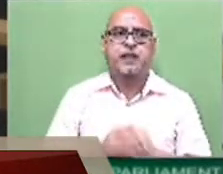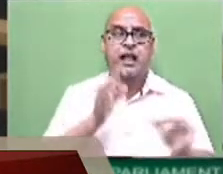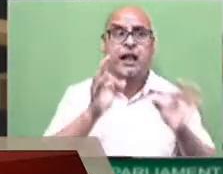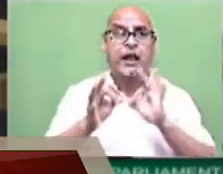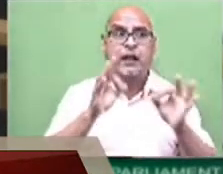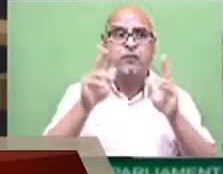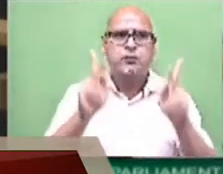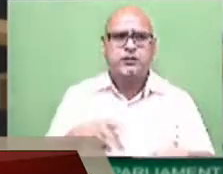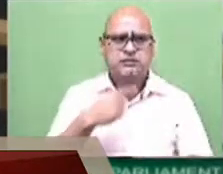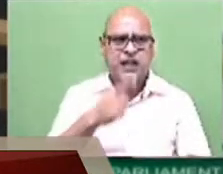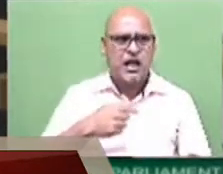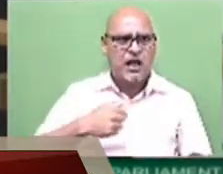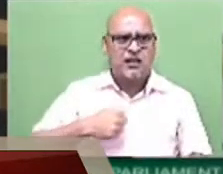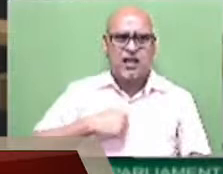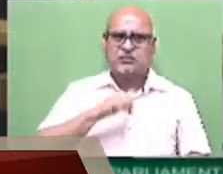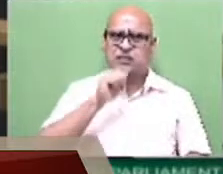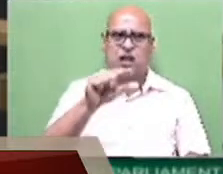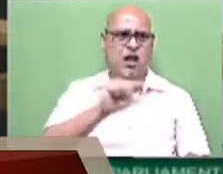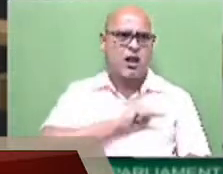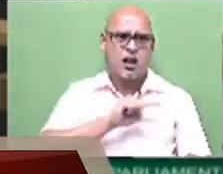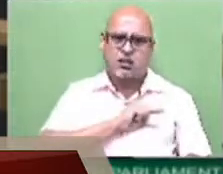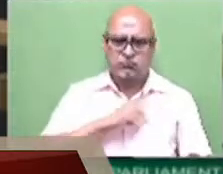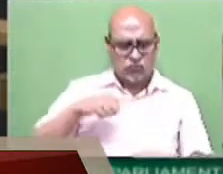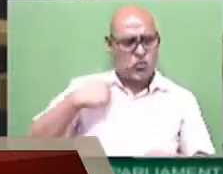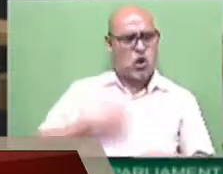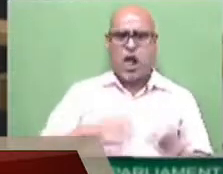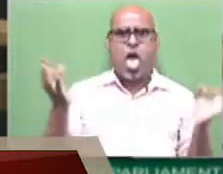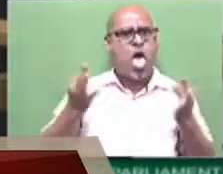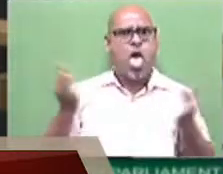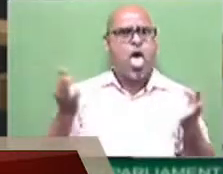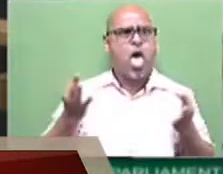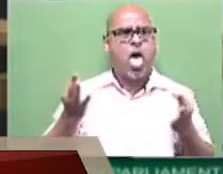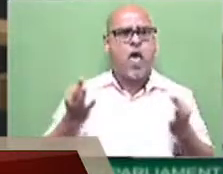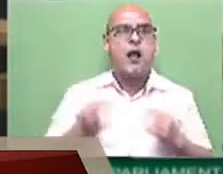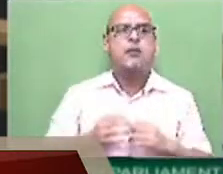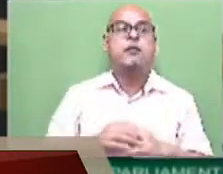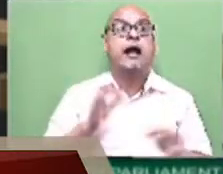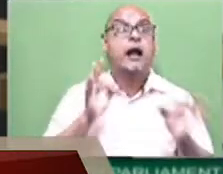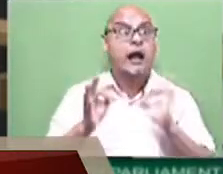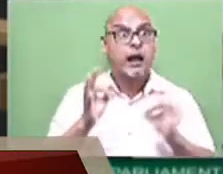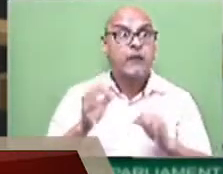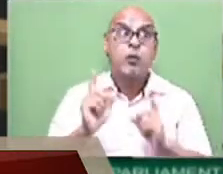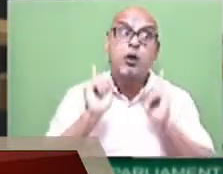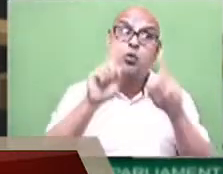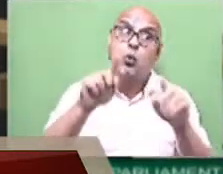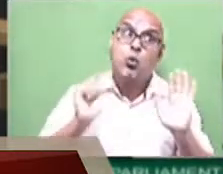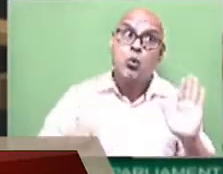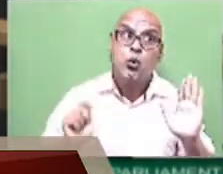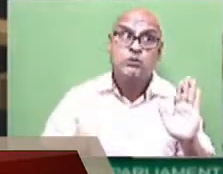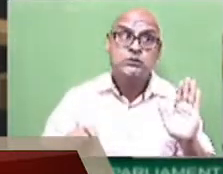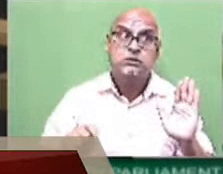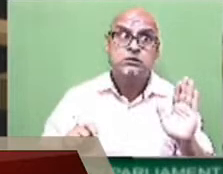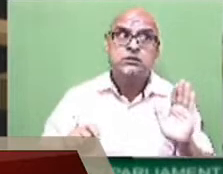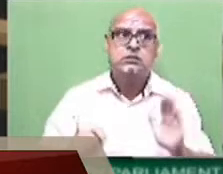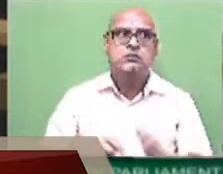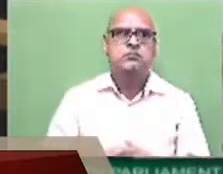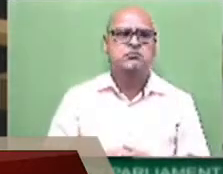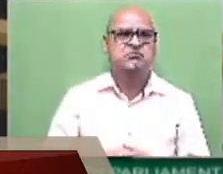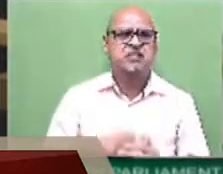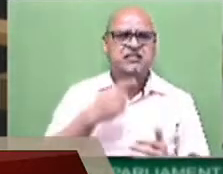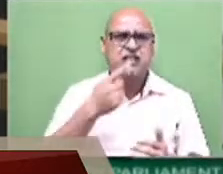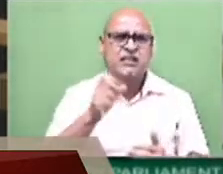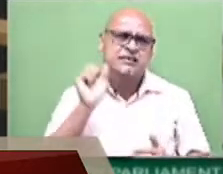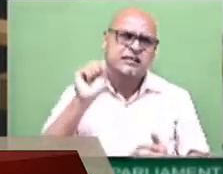no, I stand to be corrected, I don't know any other particular piece of